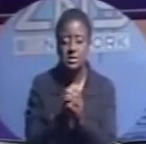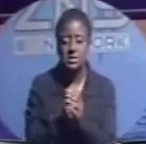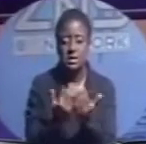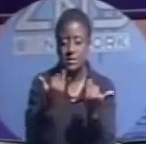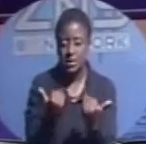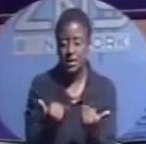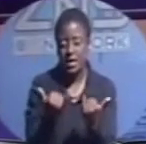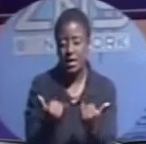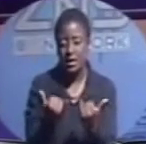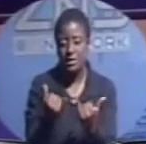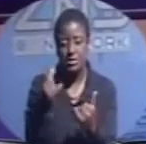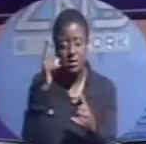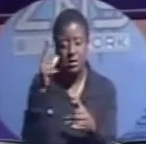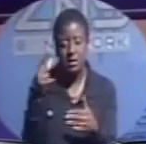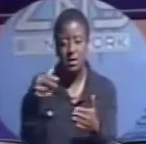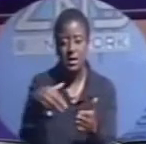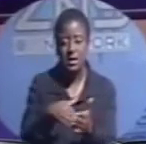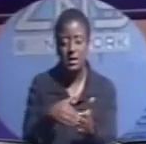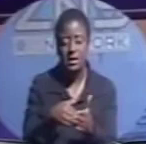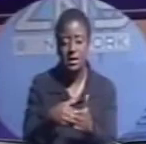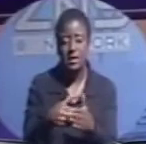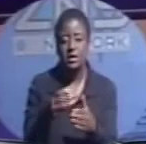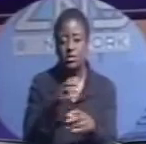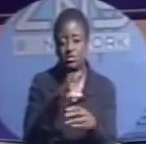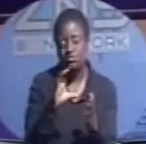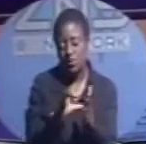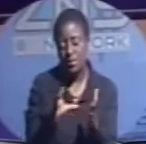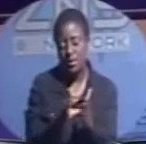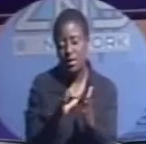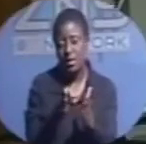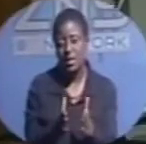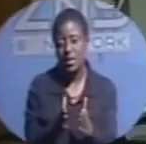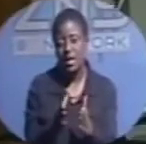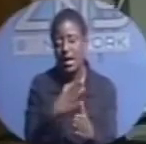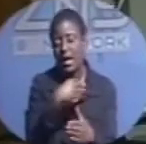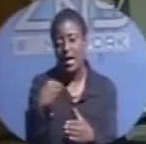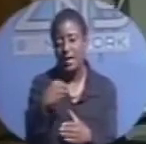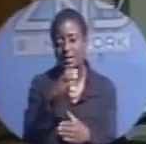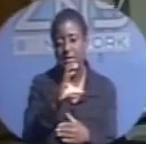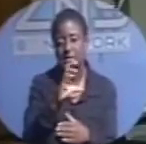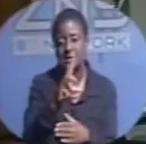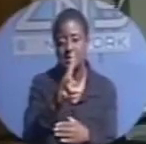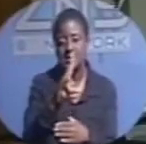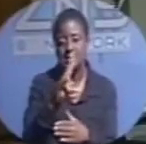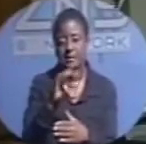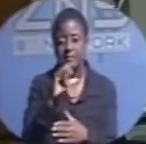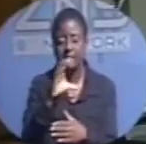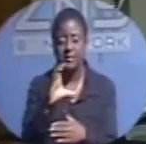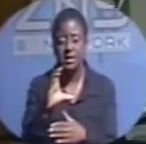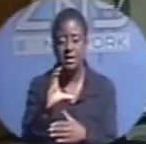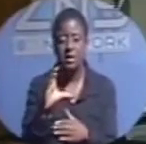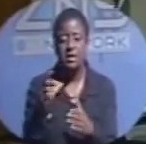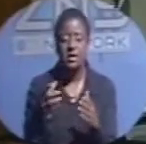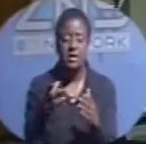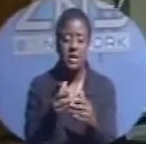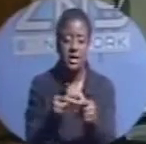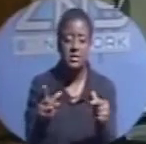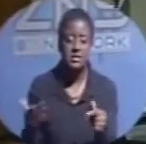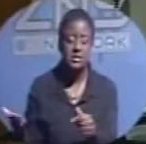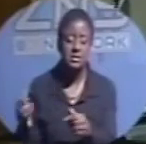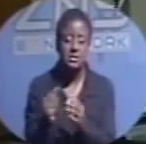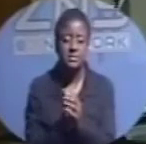underway of criminal and civil cases. When we audit all the cases that we have, we will be able to give you